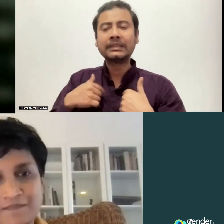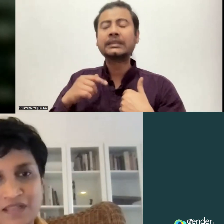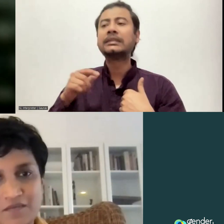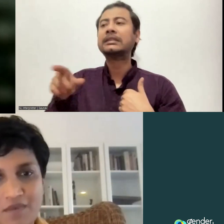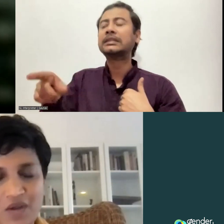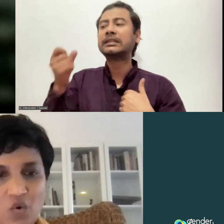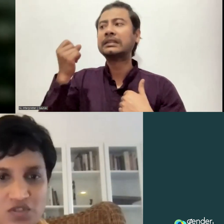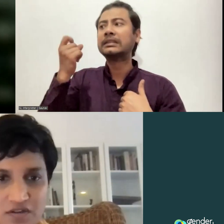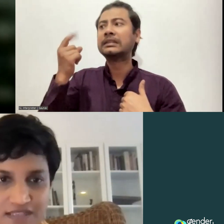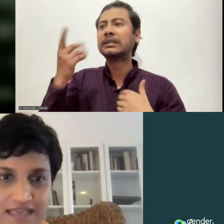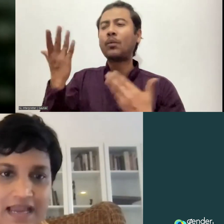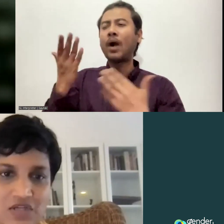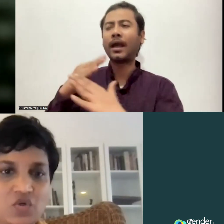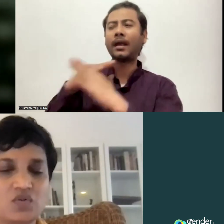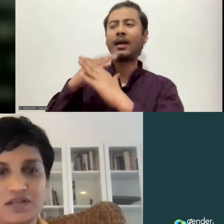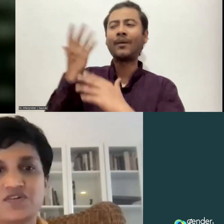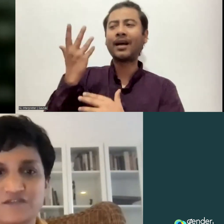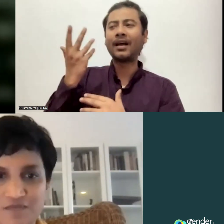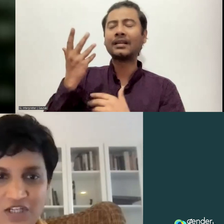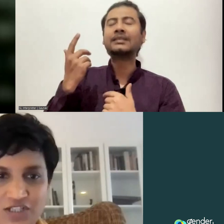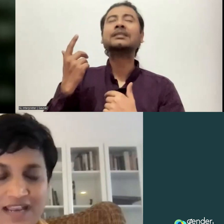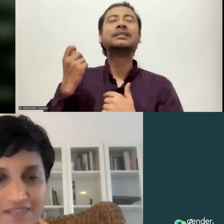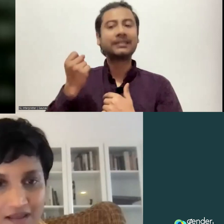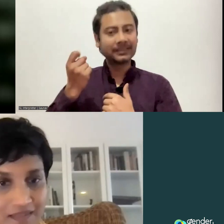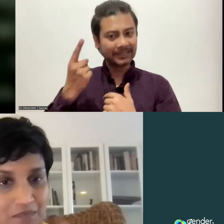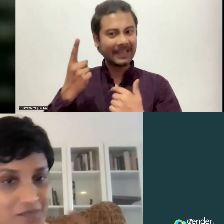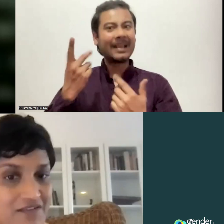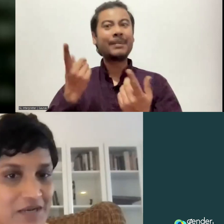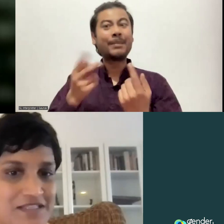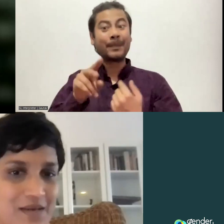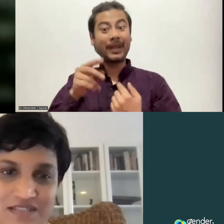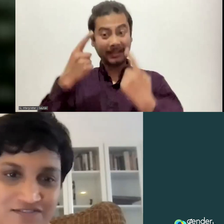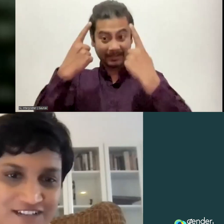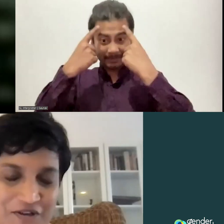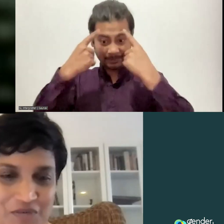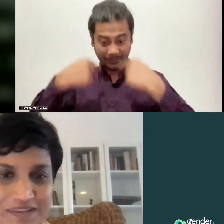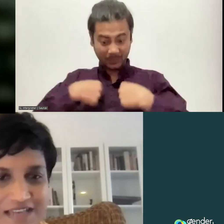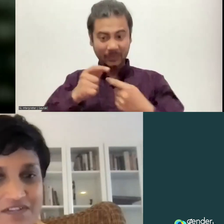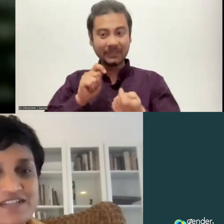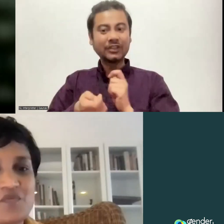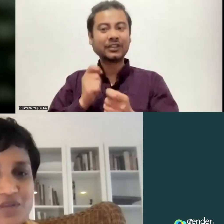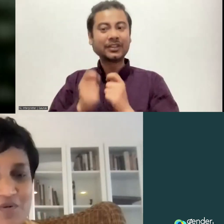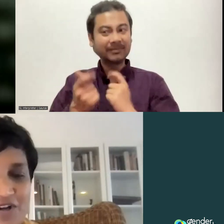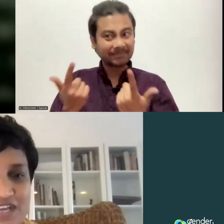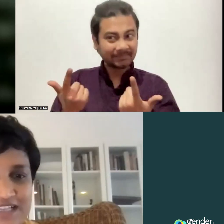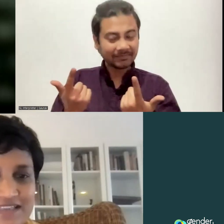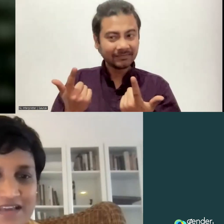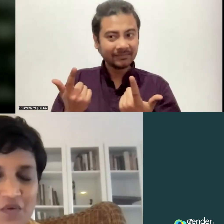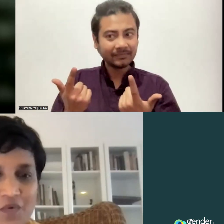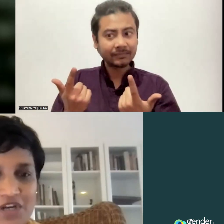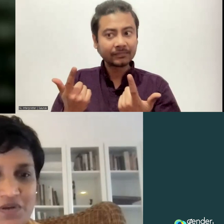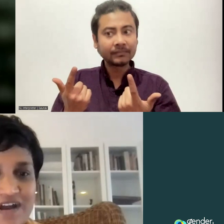like my own sort of thinking had to go through that transformation. And people are very perceptive. So by the time we were done with the